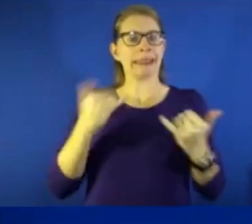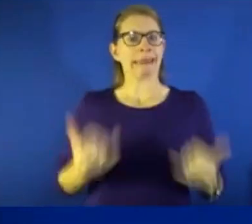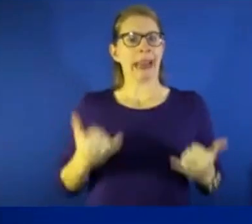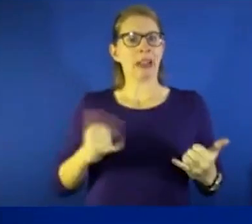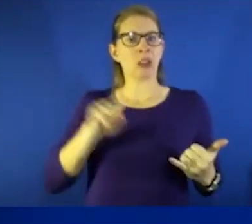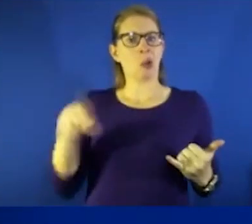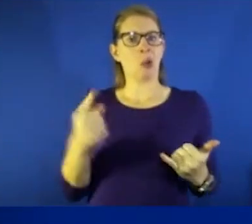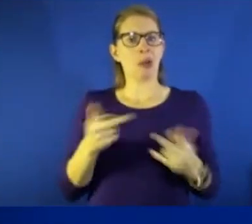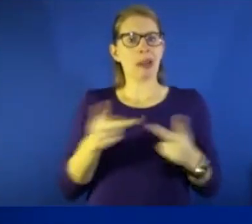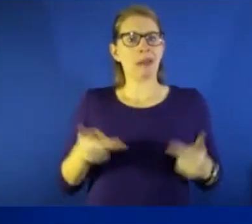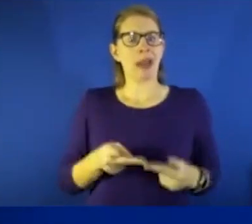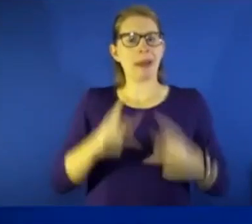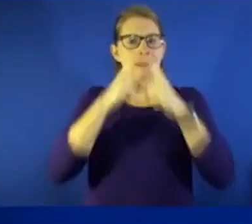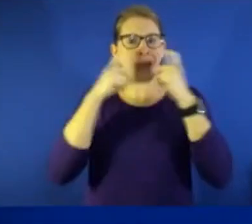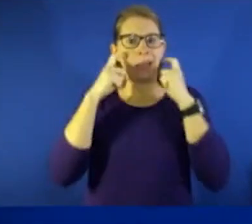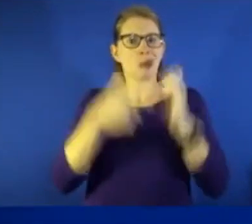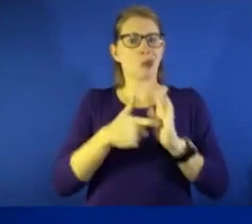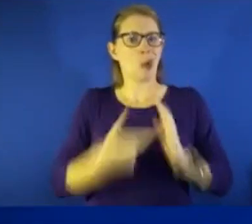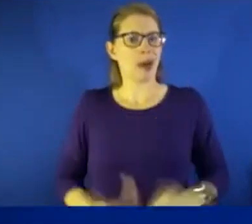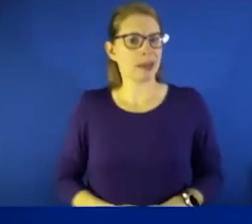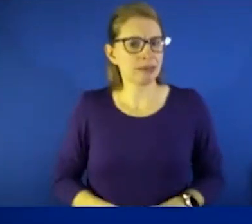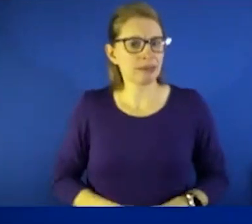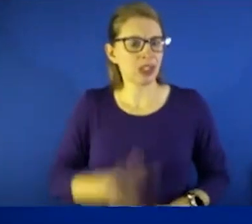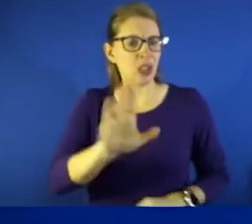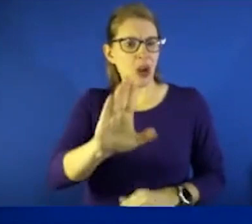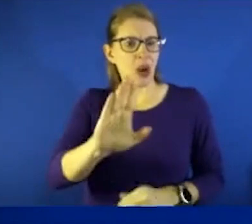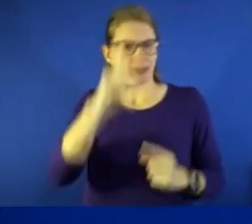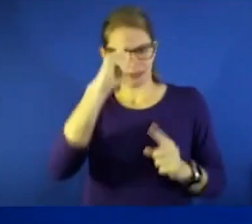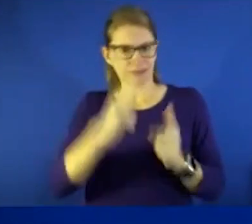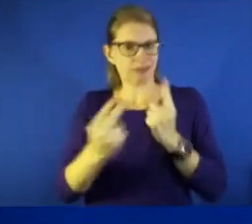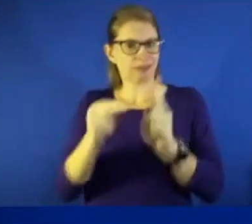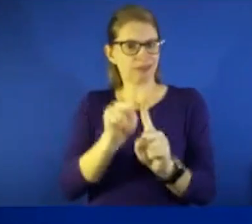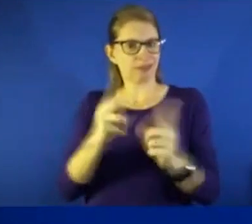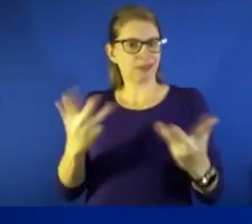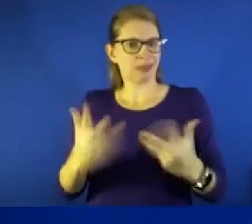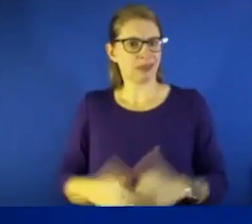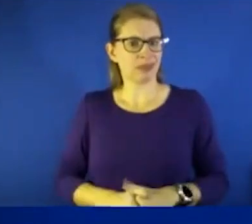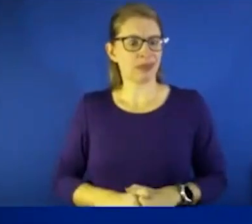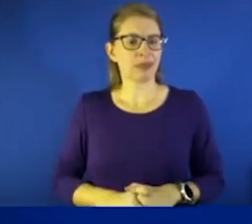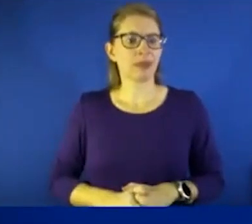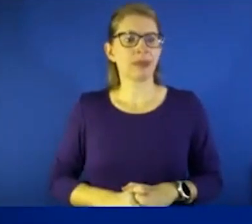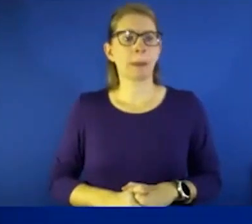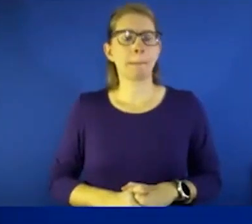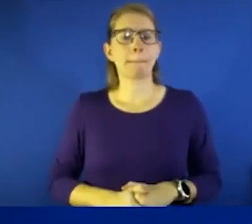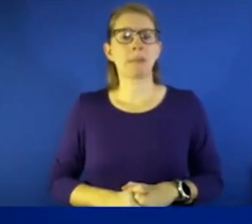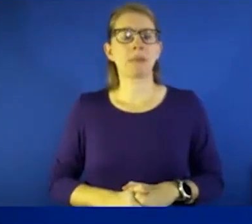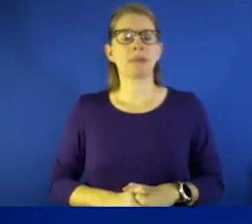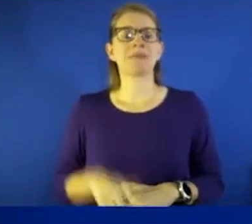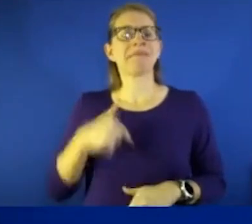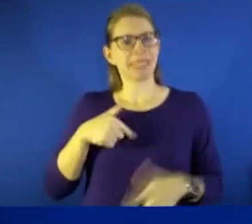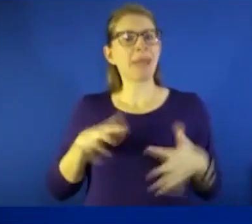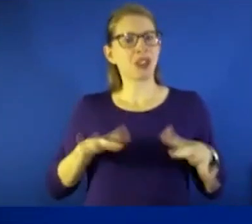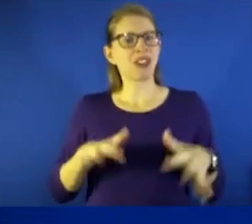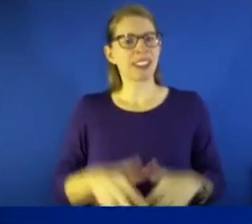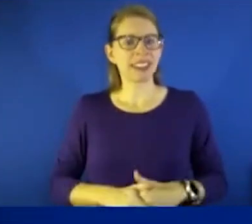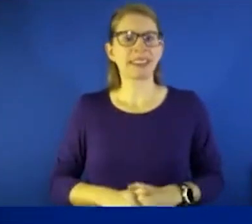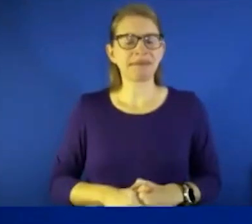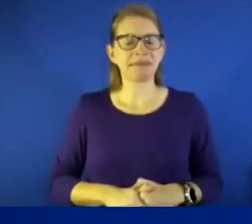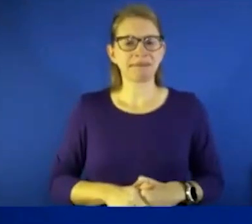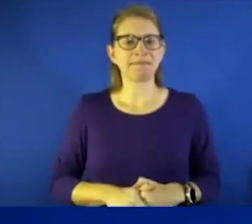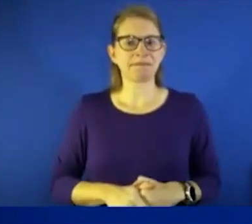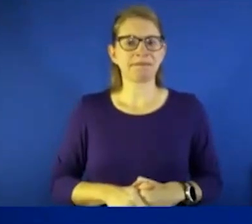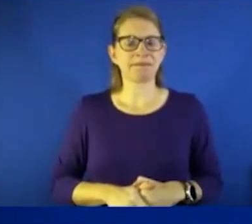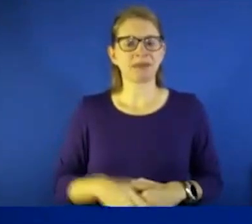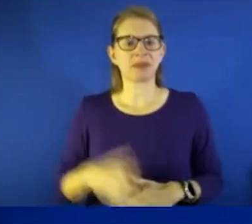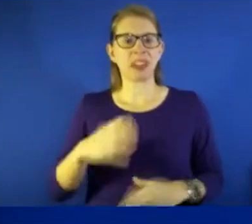place where masks are required. What's your take on that? Yeah, I'm just nervous. I'm more concerned